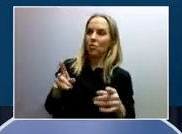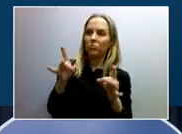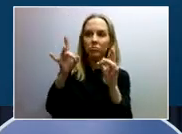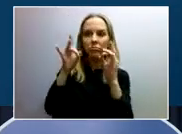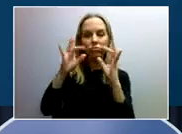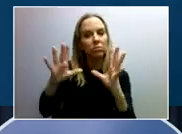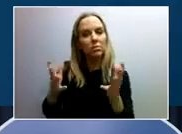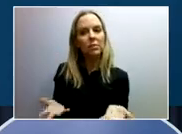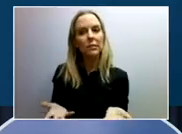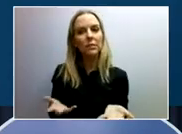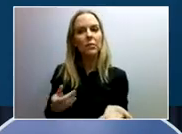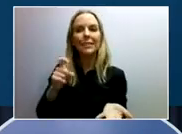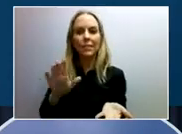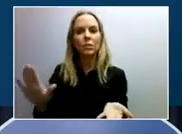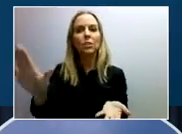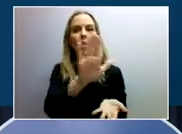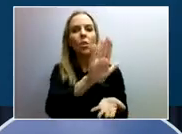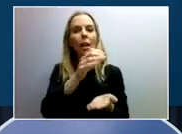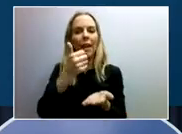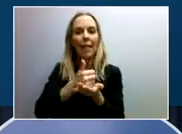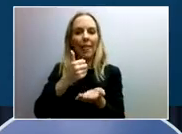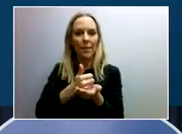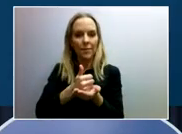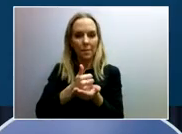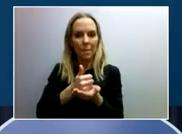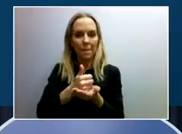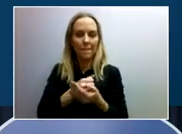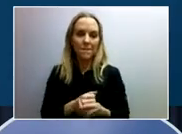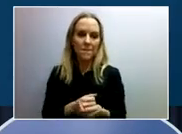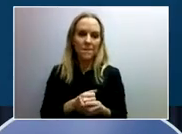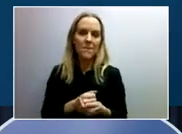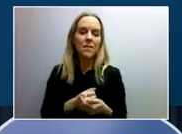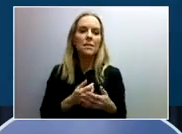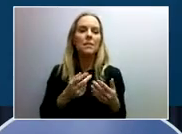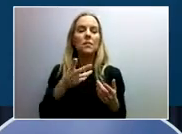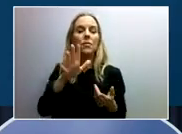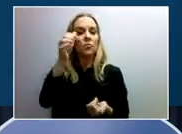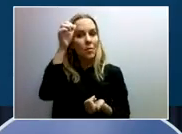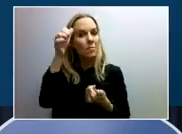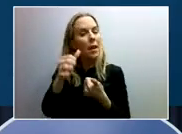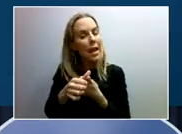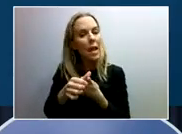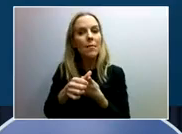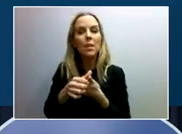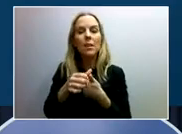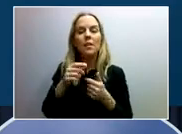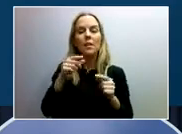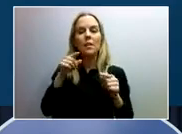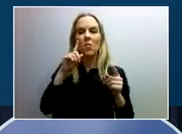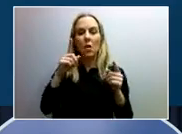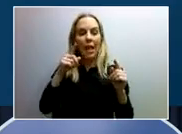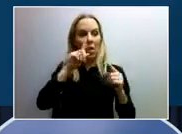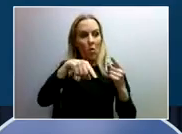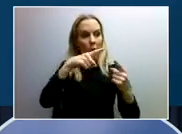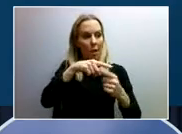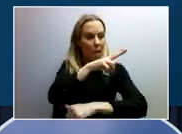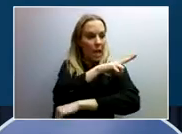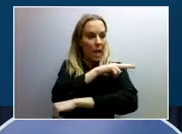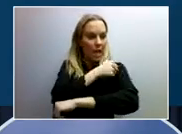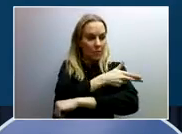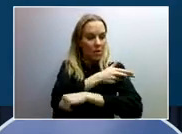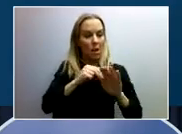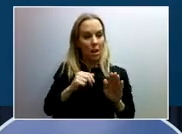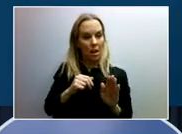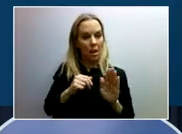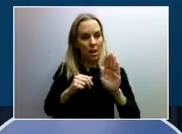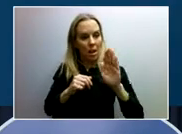help. While not increasing as quickly, and remember, it trails hospitalizations, ICU, if we could bring